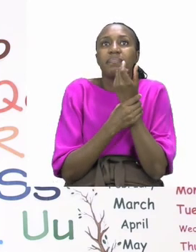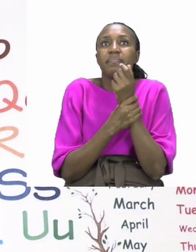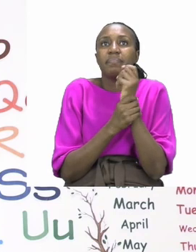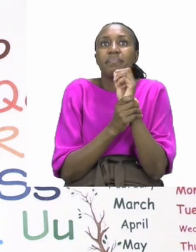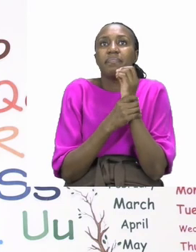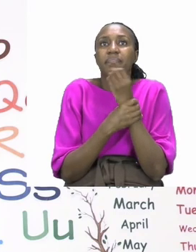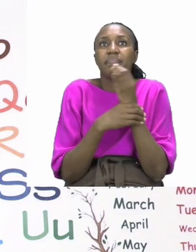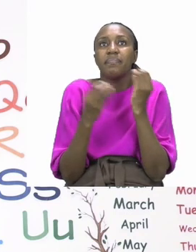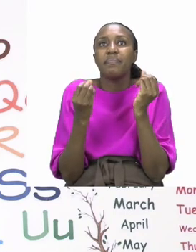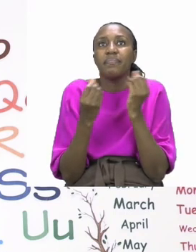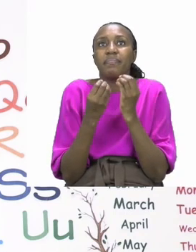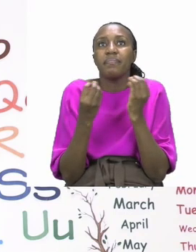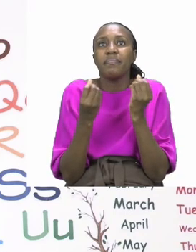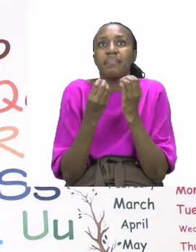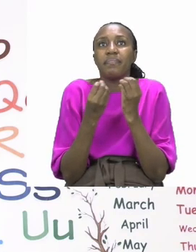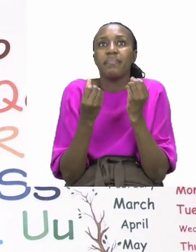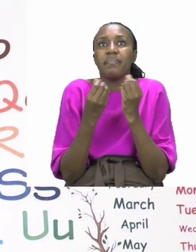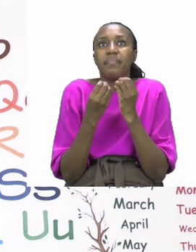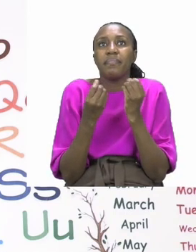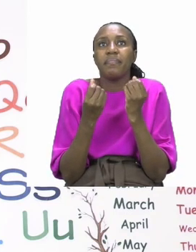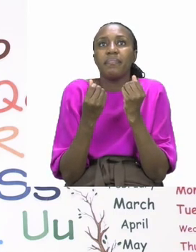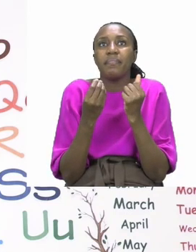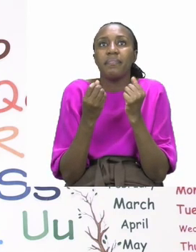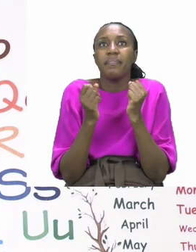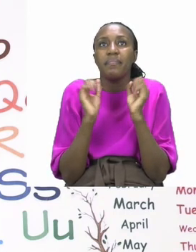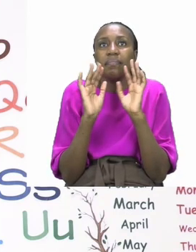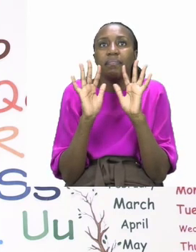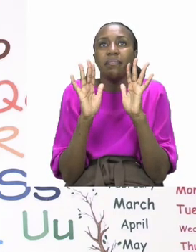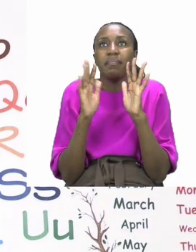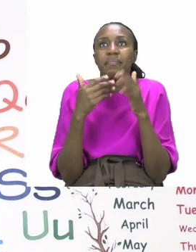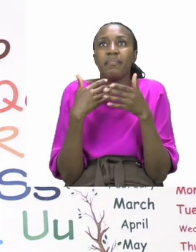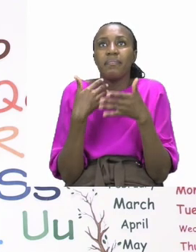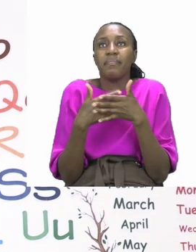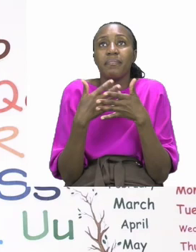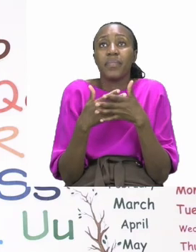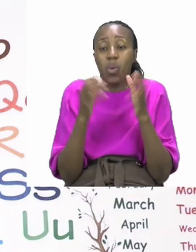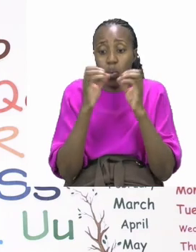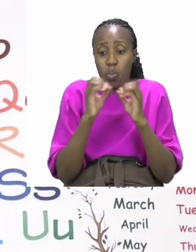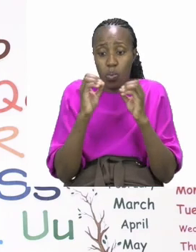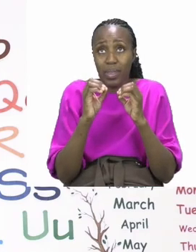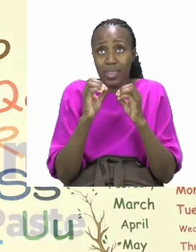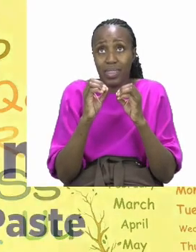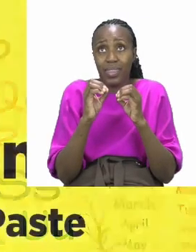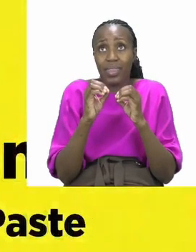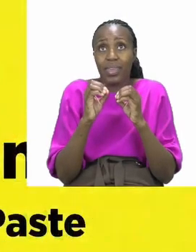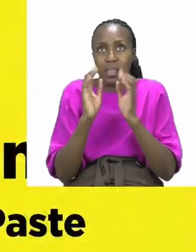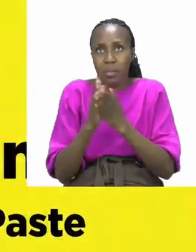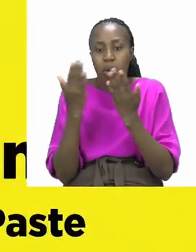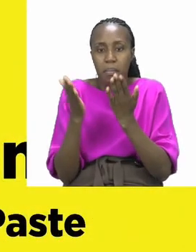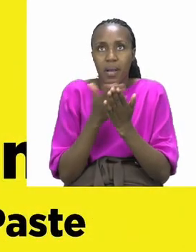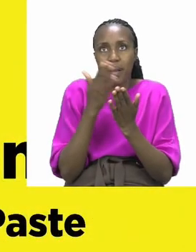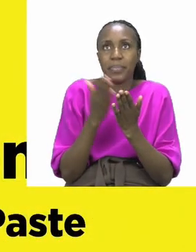fingers, on our wrists, and our fingertips too. Make sure your hands are dry before you touch anything